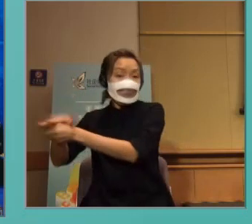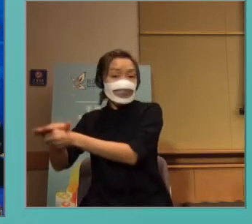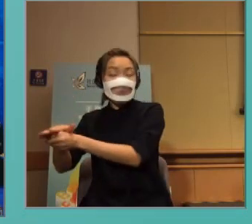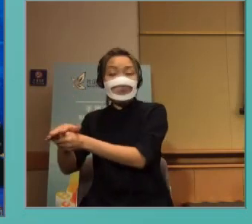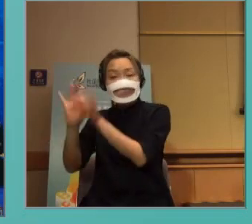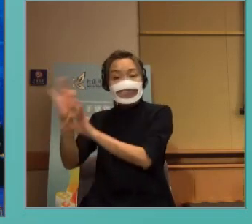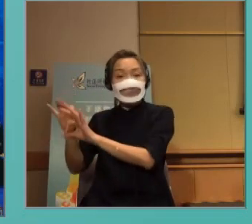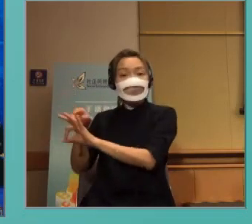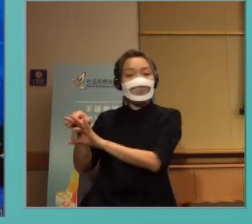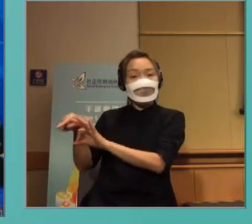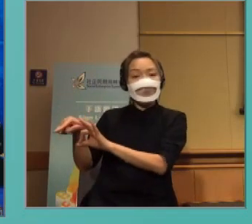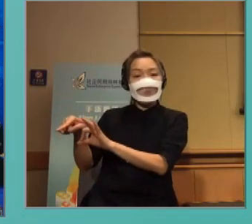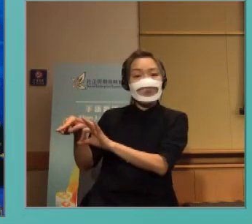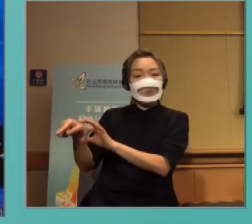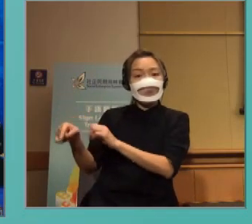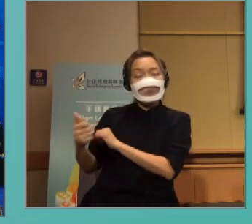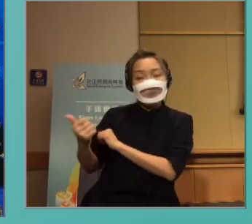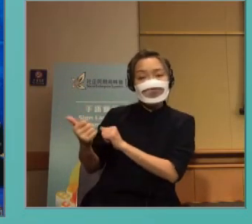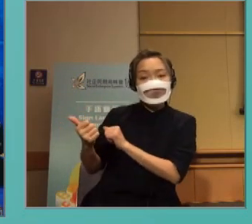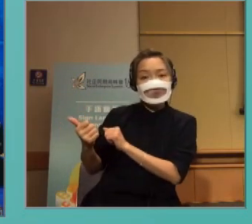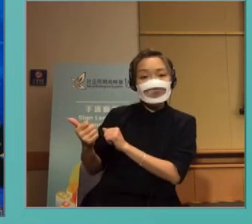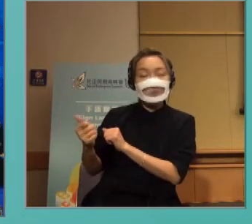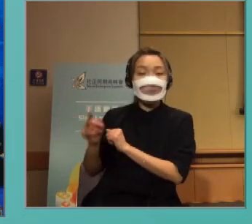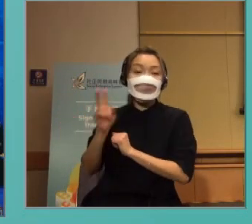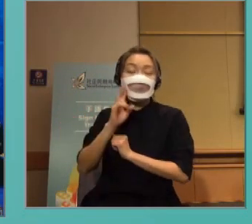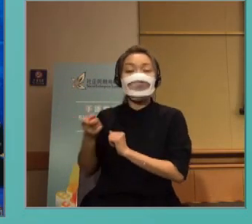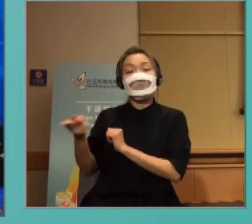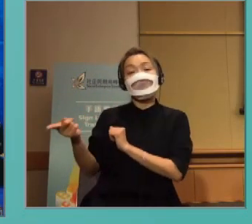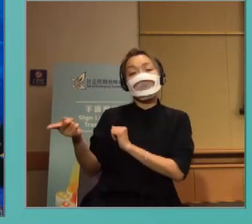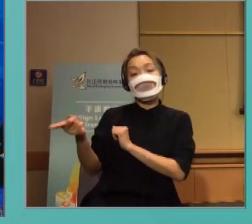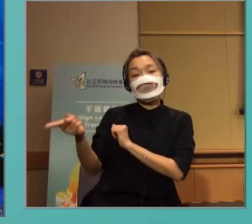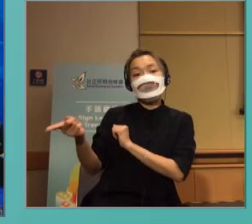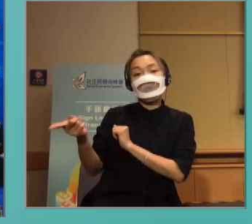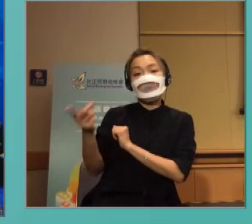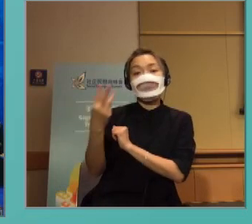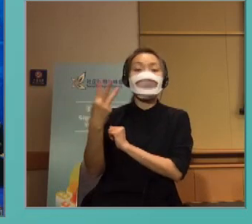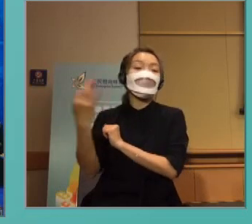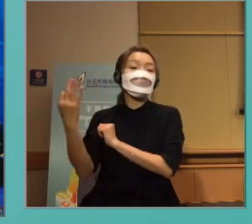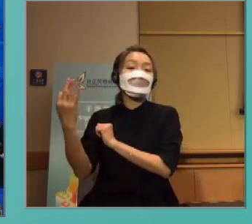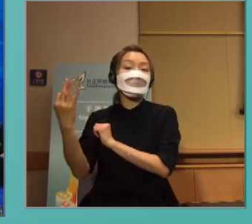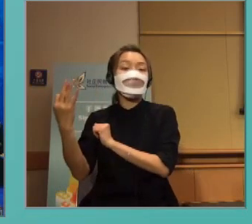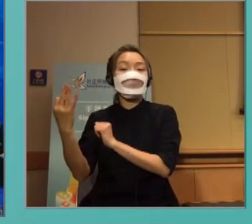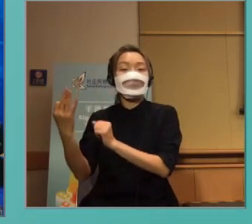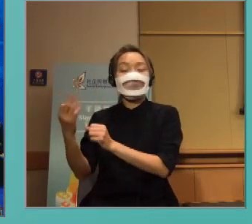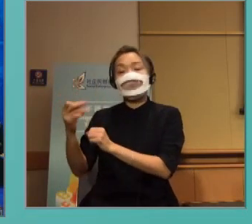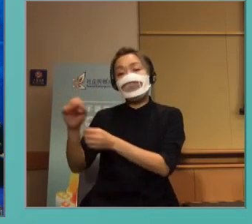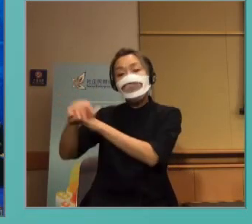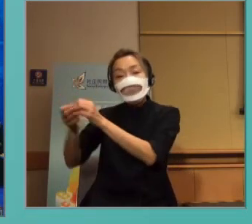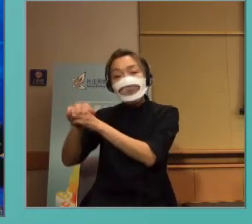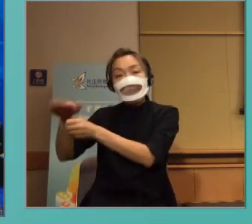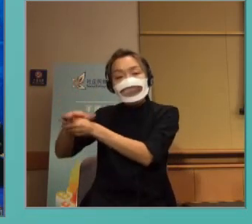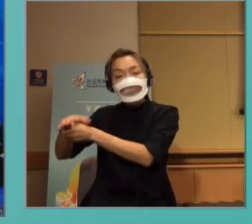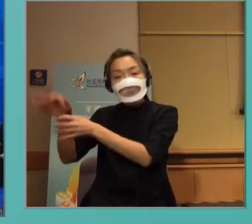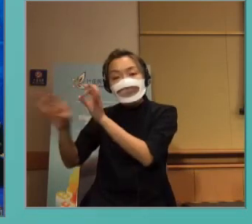put Web3 and the metaverse actually as part of national agenda. But I think there should be a distinction between, I guess, as we described with the Wall Street crypto